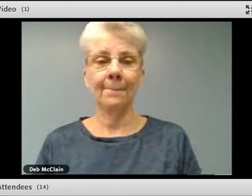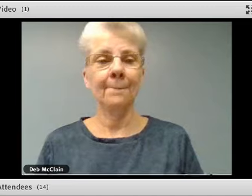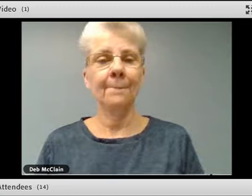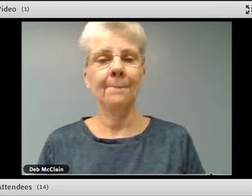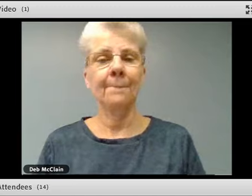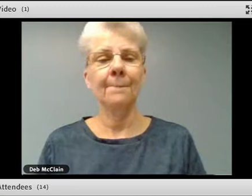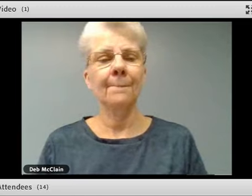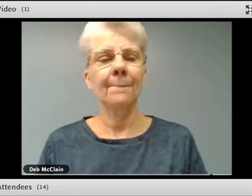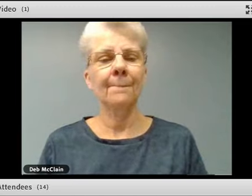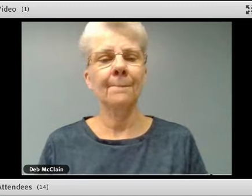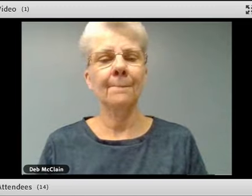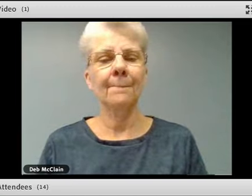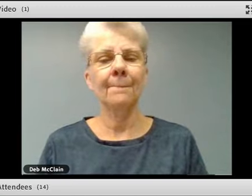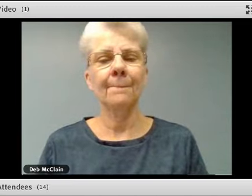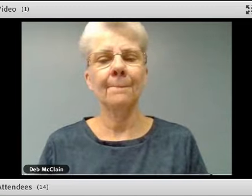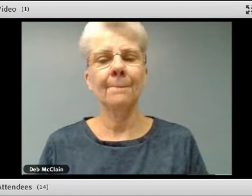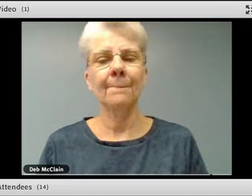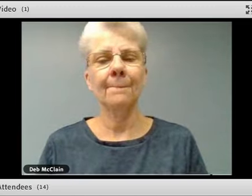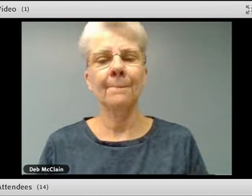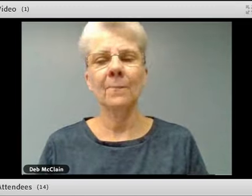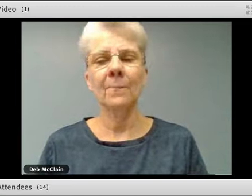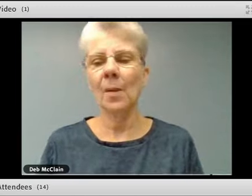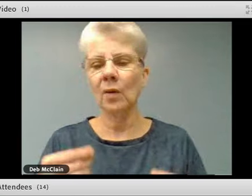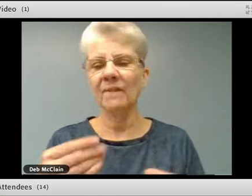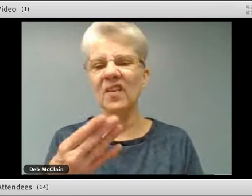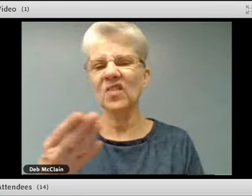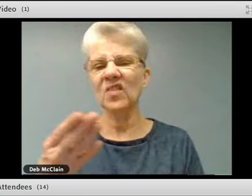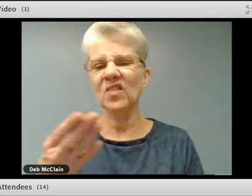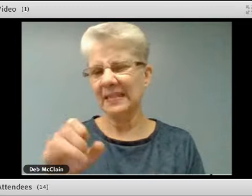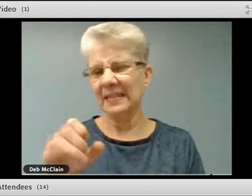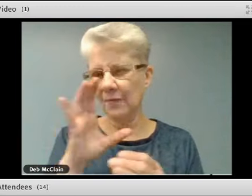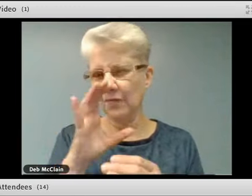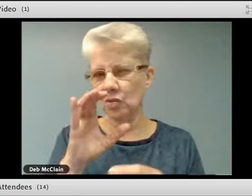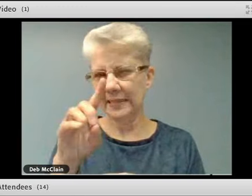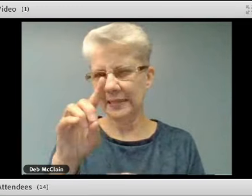Okay, so I'm going to give you a few tips for searching DPLA.